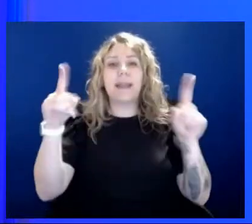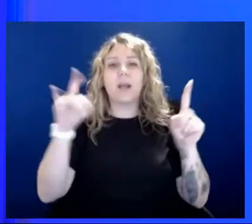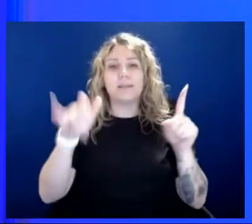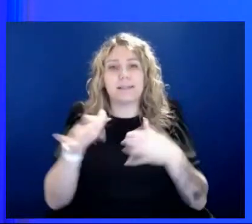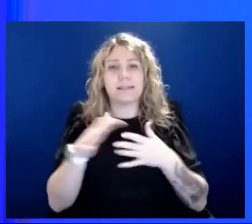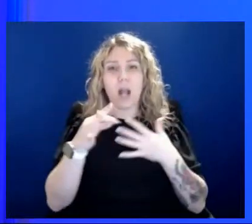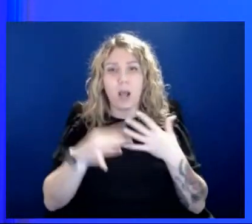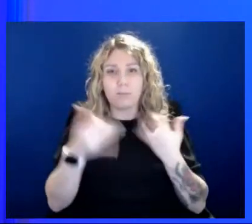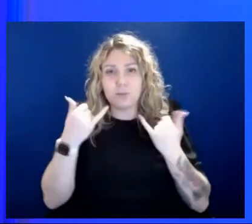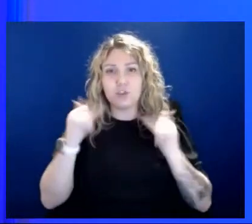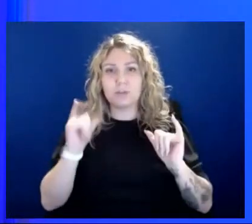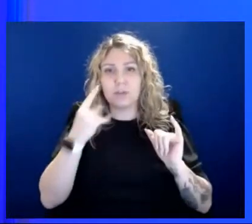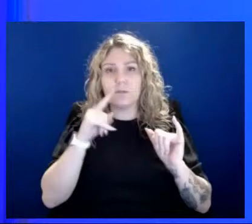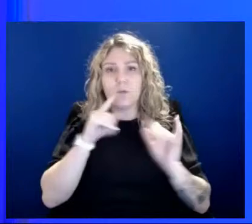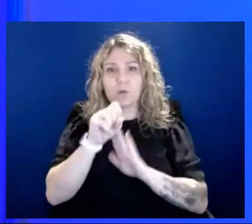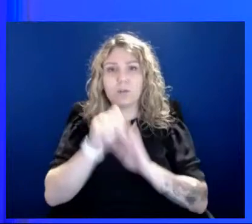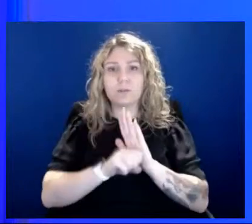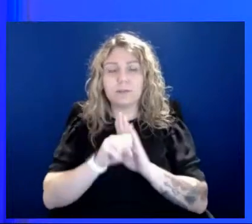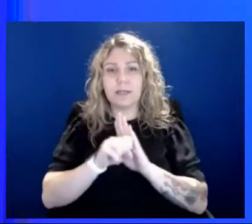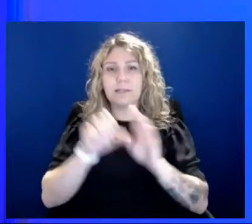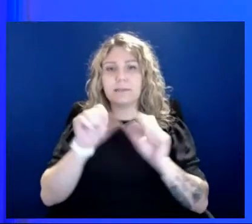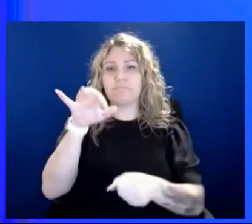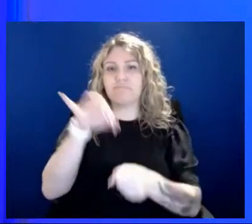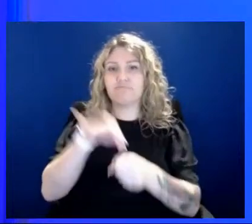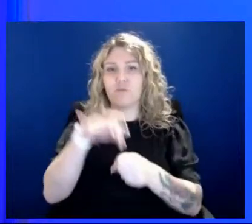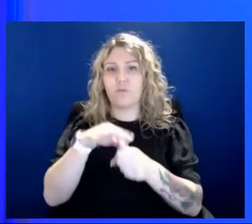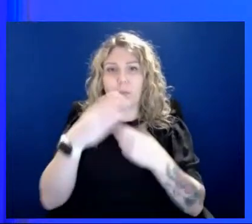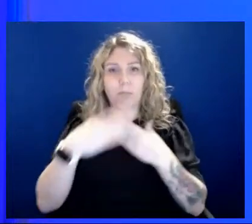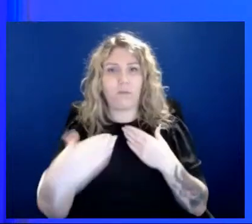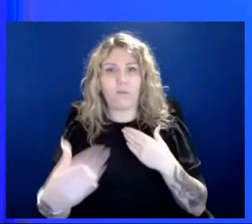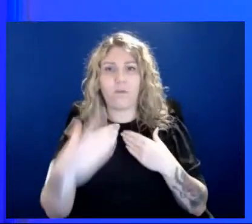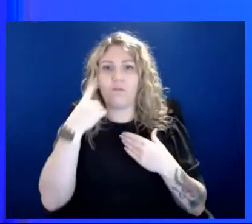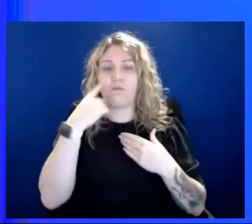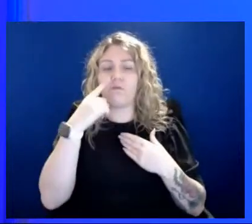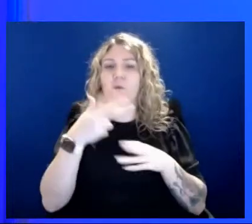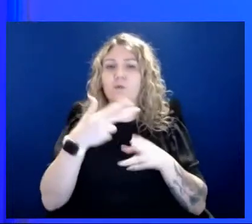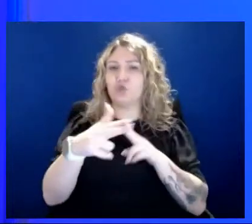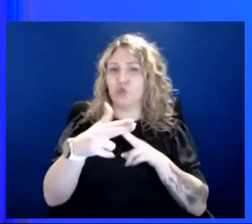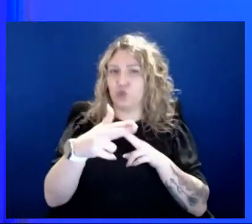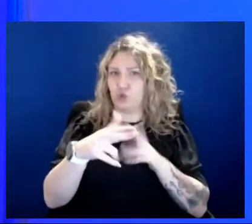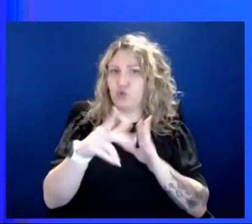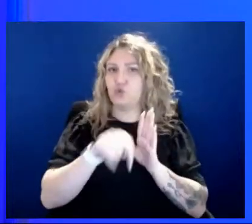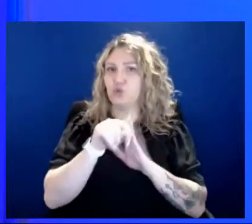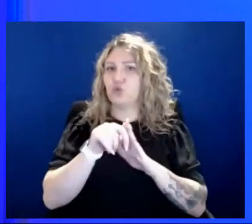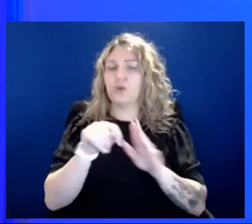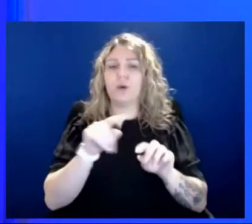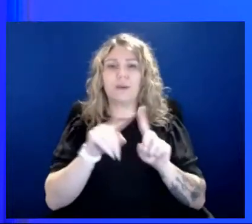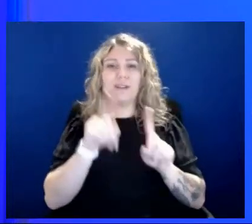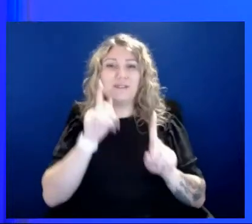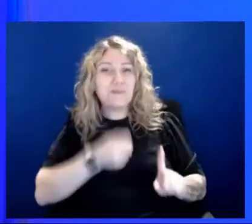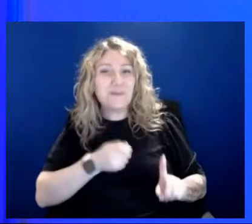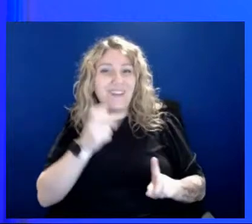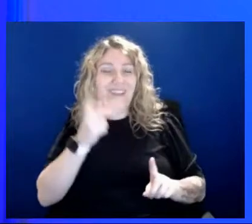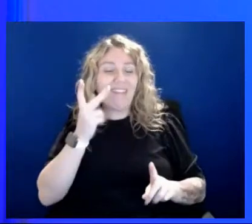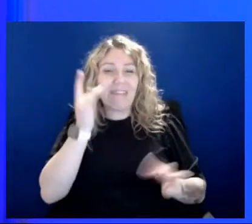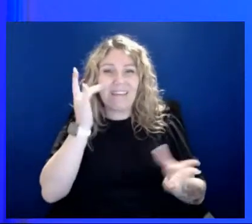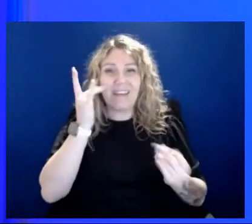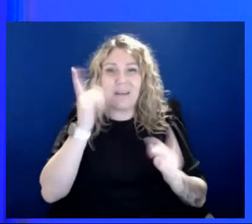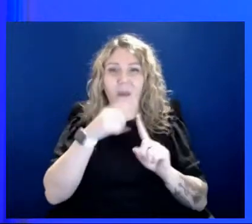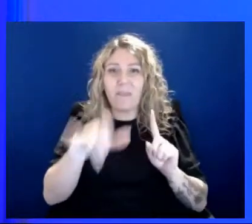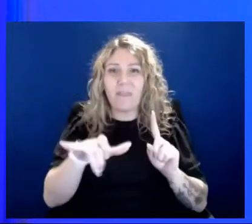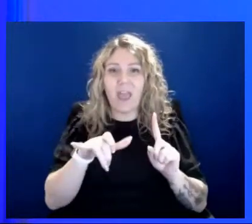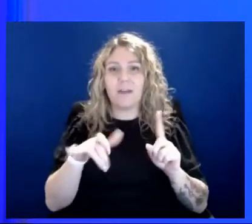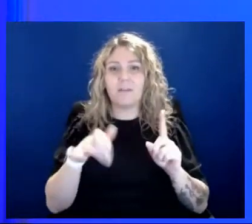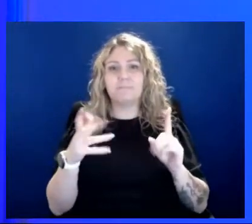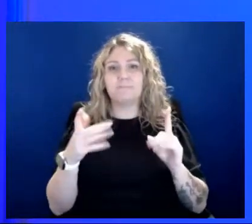for states to opt into, even moving forward, at least for the short term. So it's really cool to think about things like that as